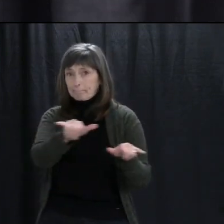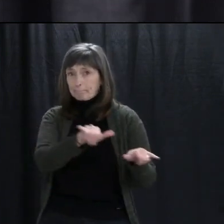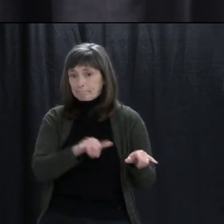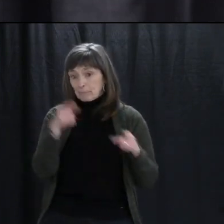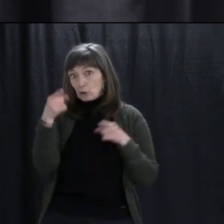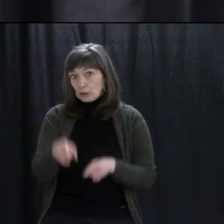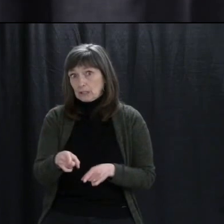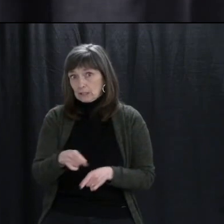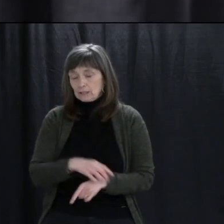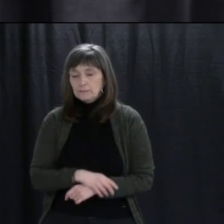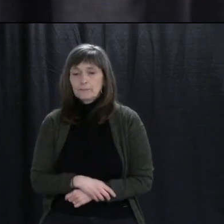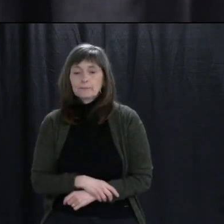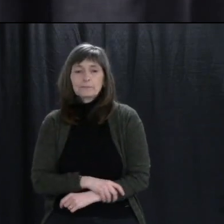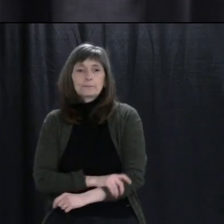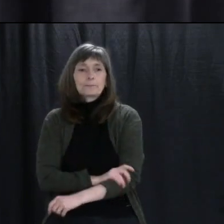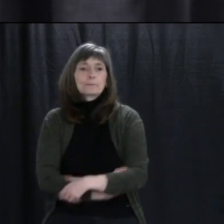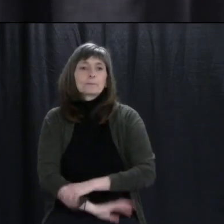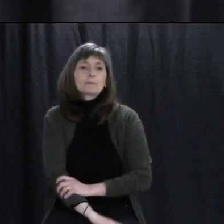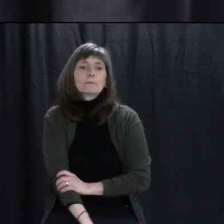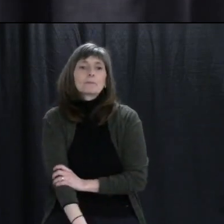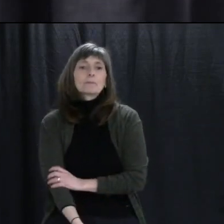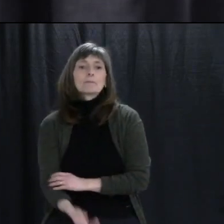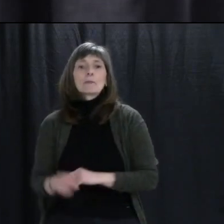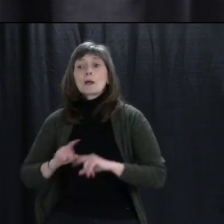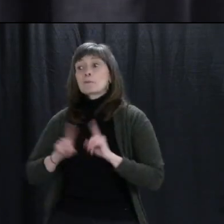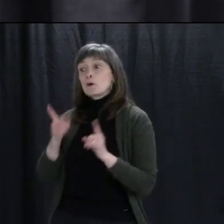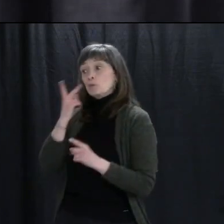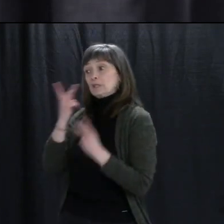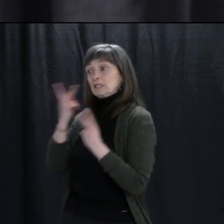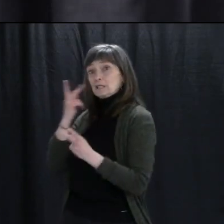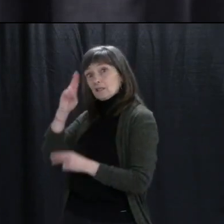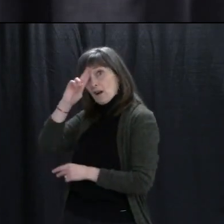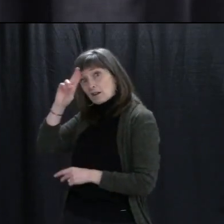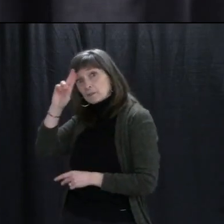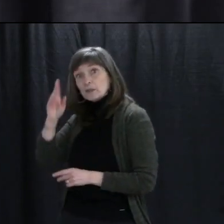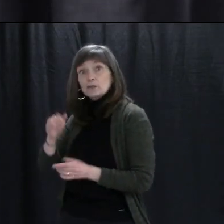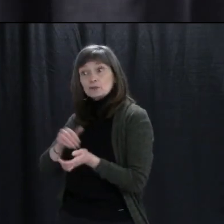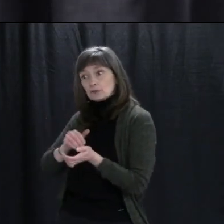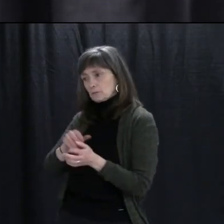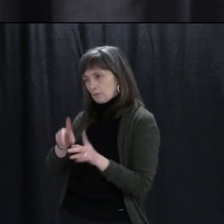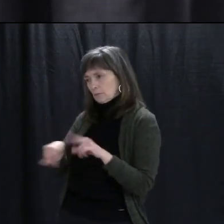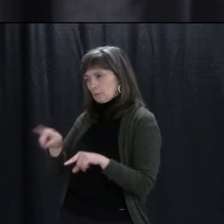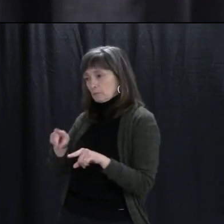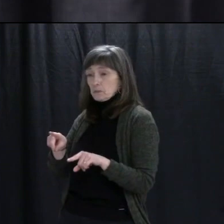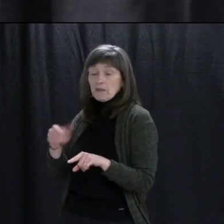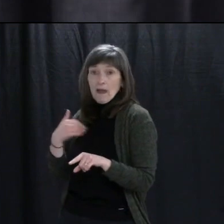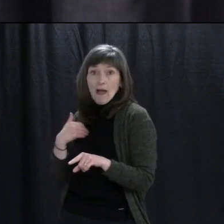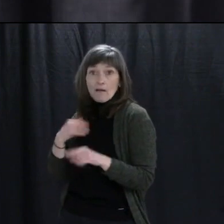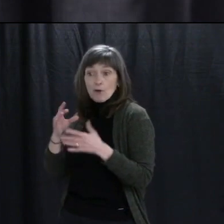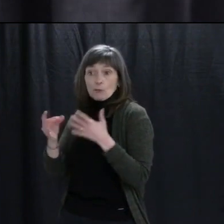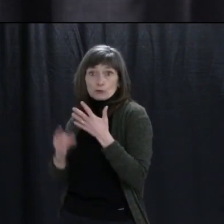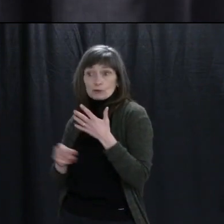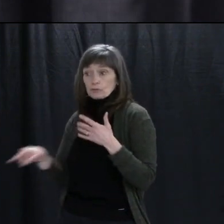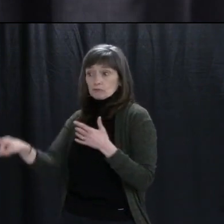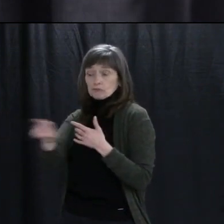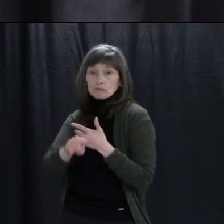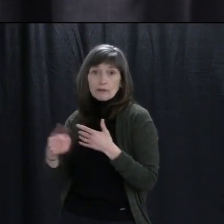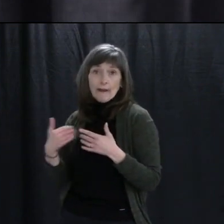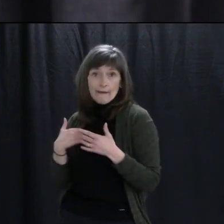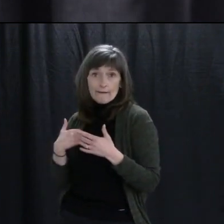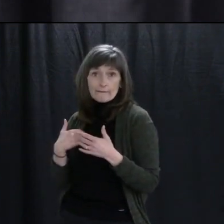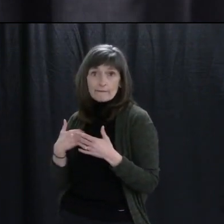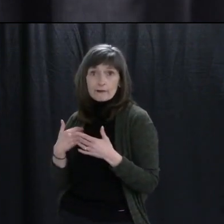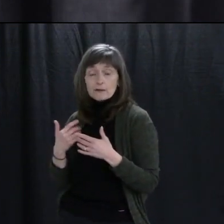of given clinical scenarios, there are always options there, and we are encouraging people